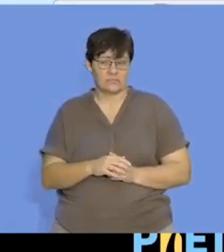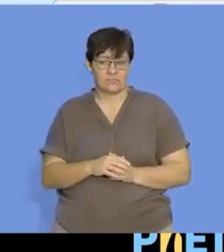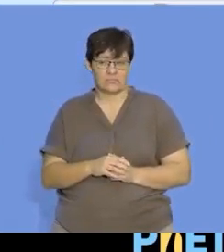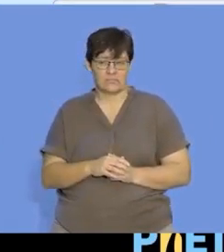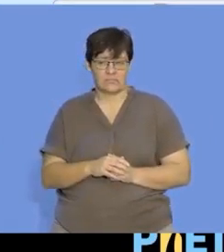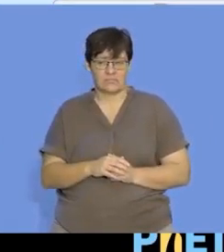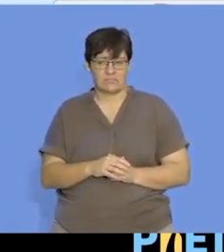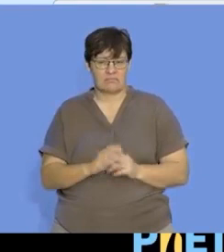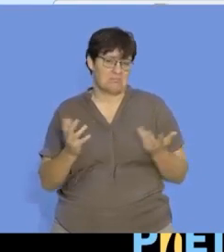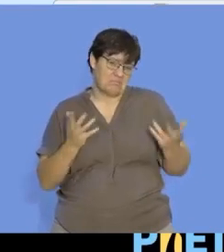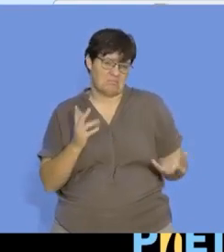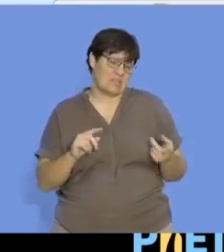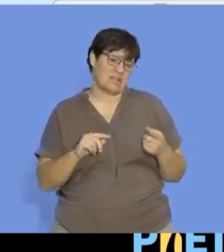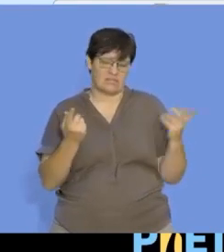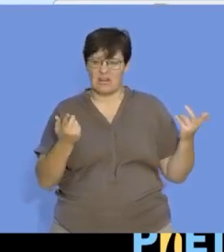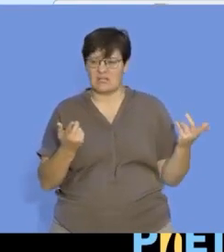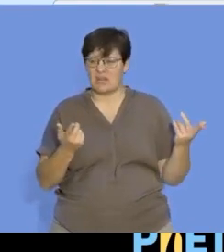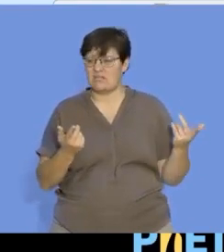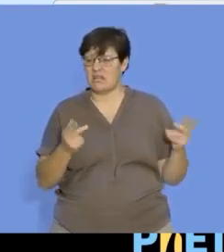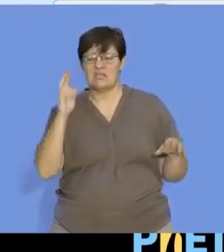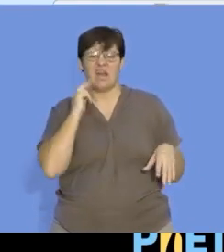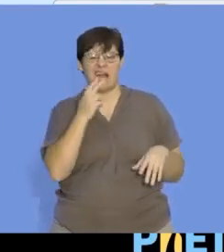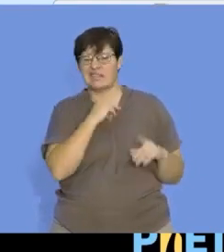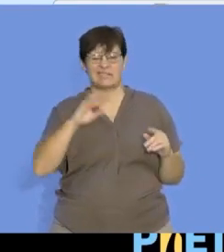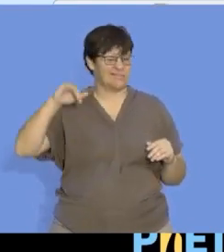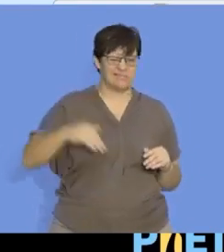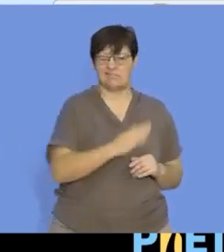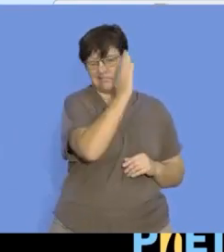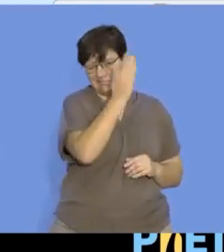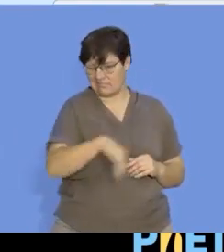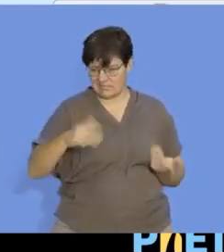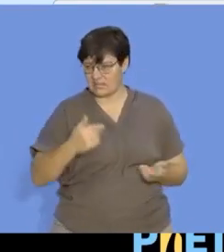different type of track. So this is just a nice YouTube track,